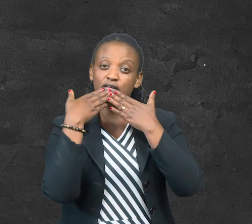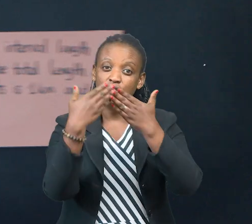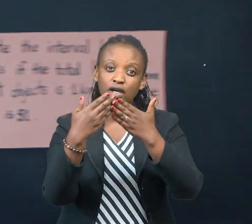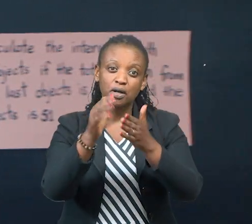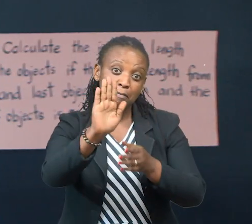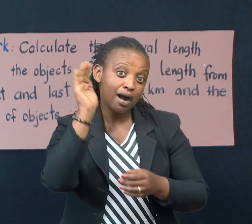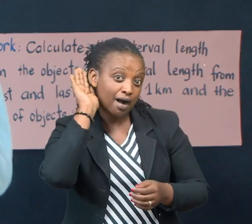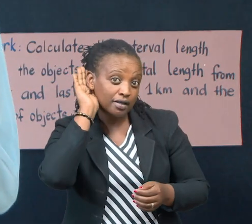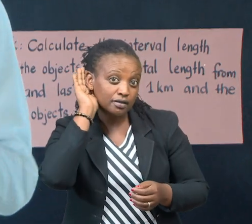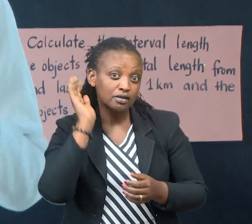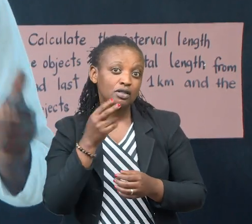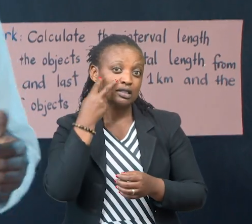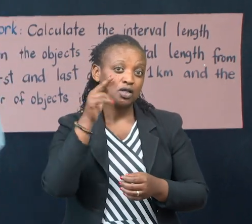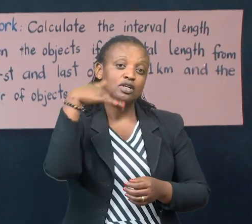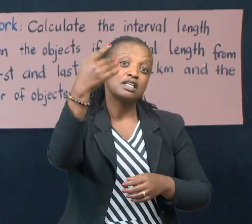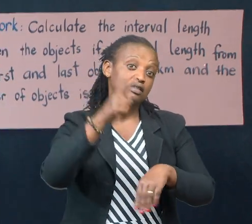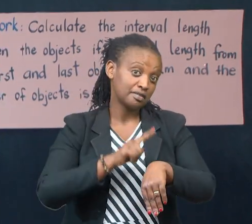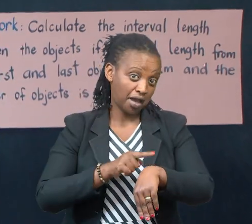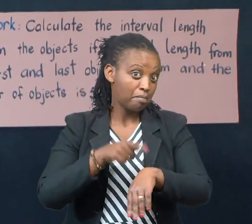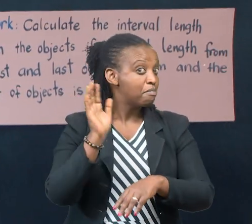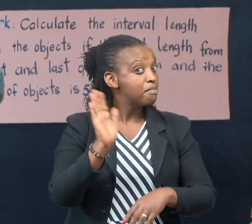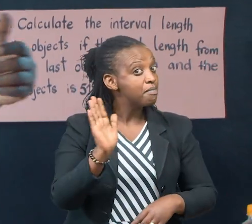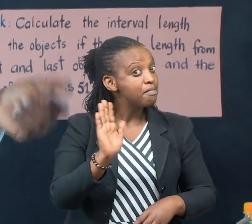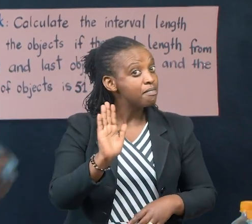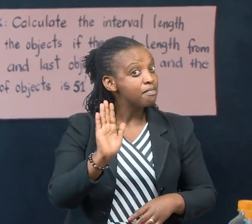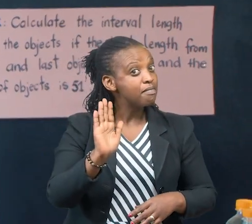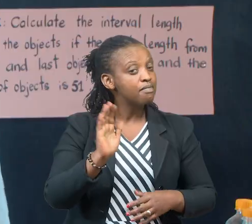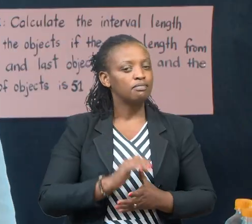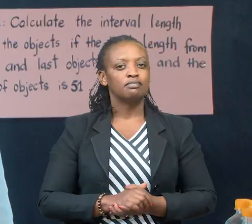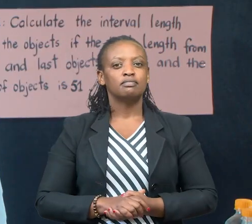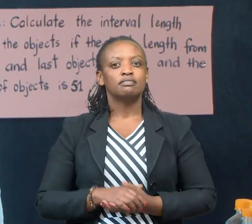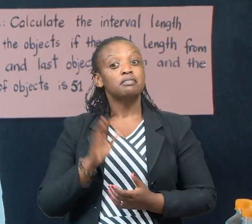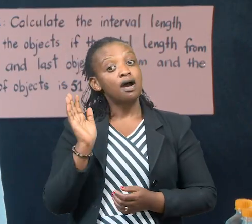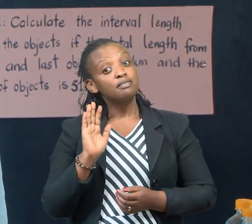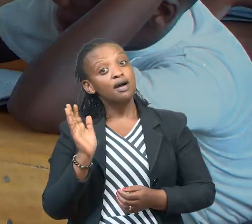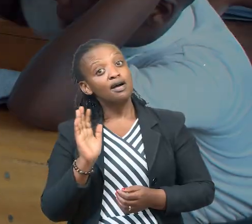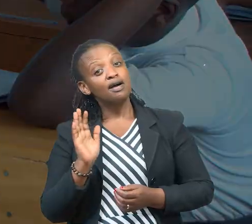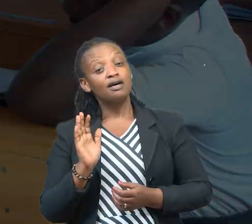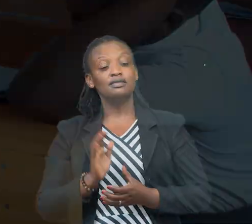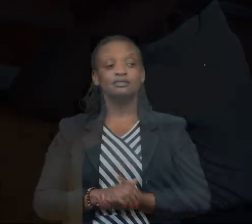51. Thank you for your attention. See you next time. Bye-bye.